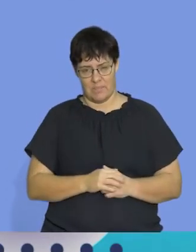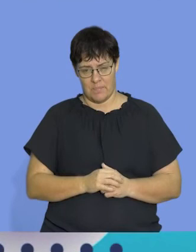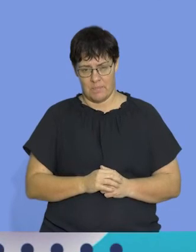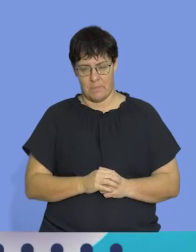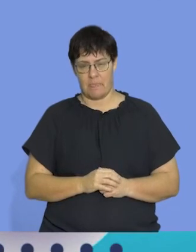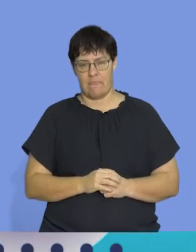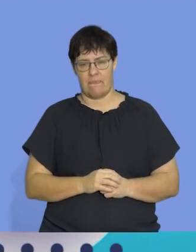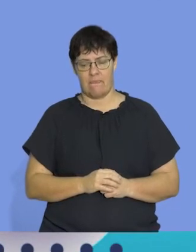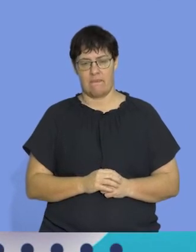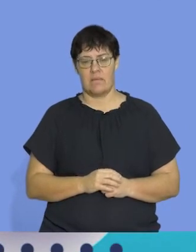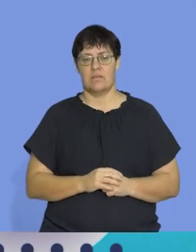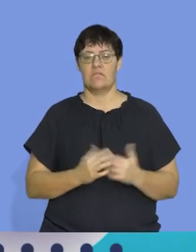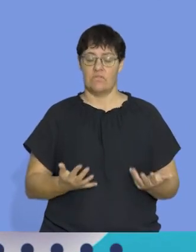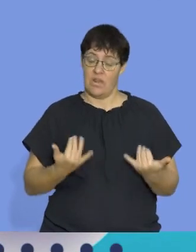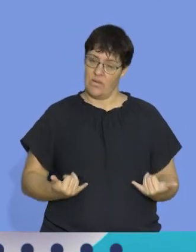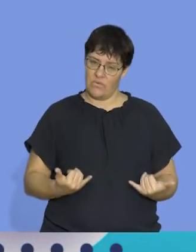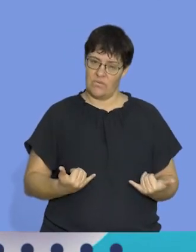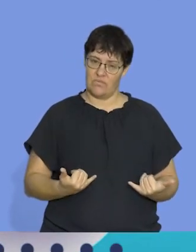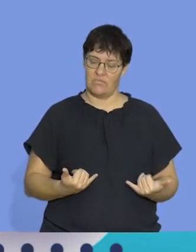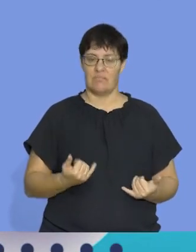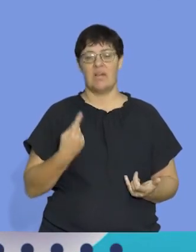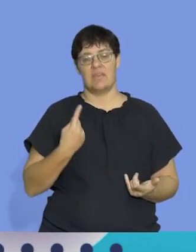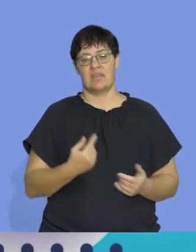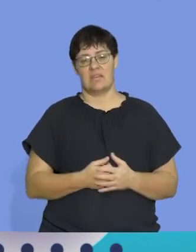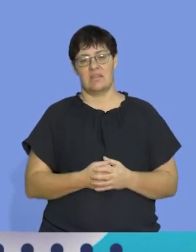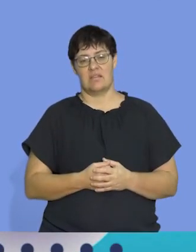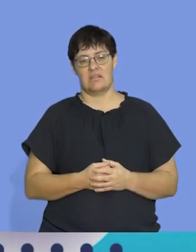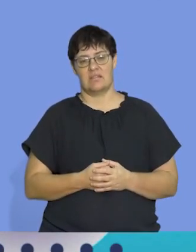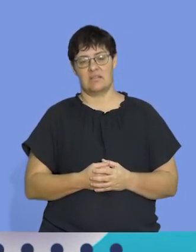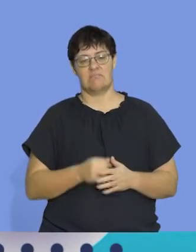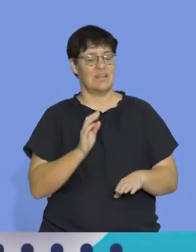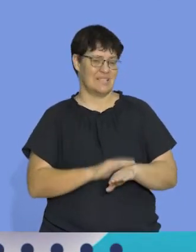it. Okay. For now, I think we shall because that's the time we